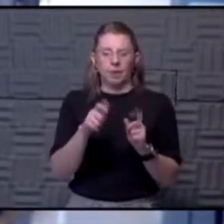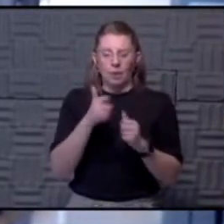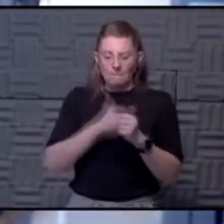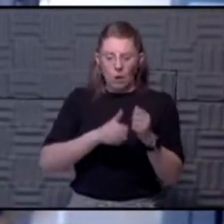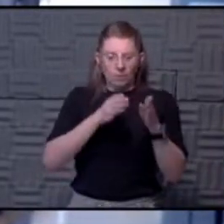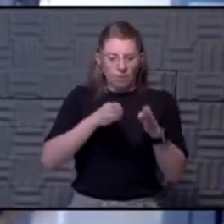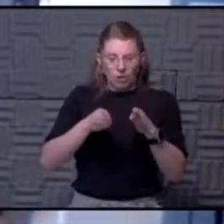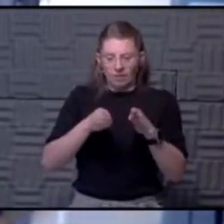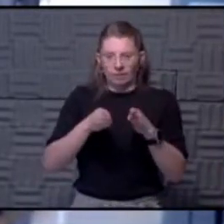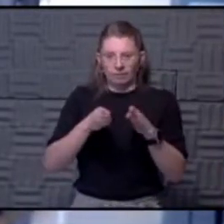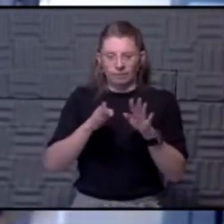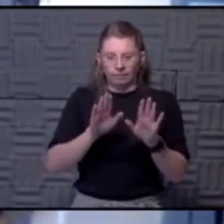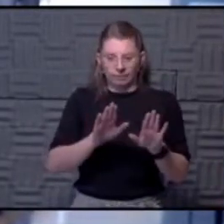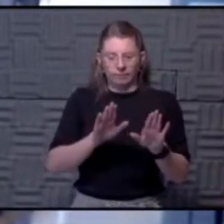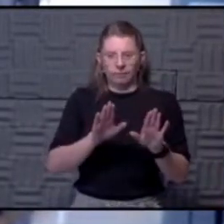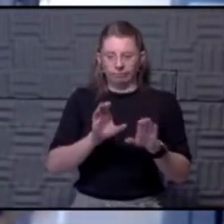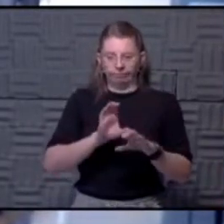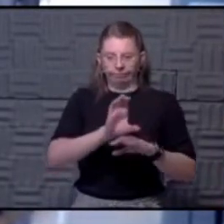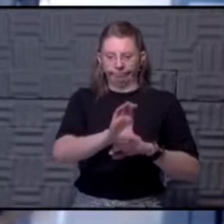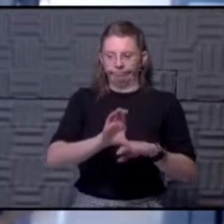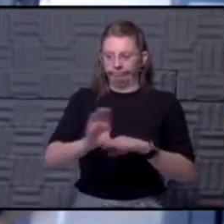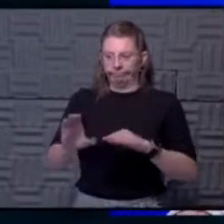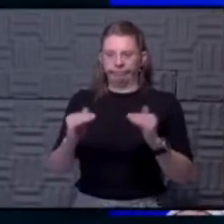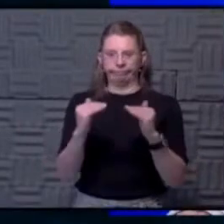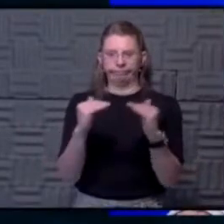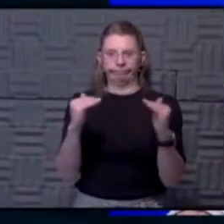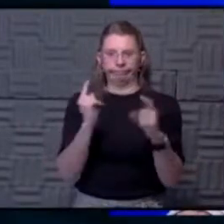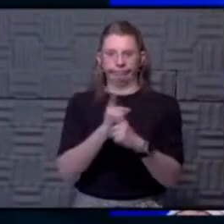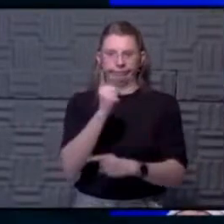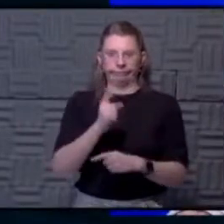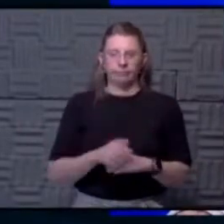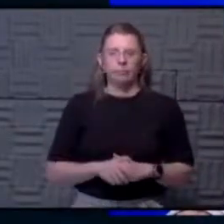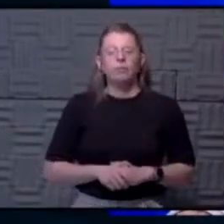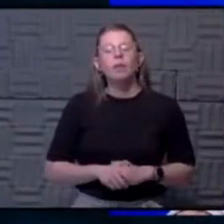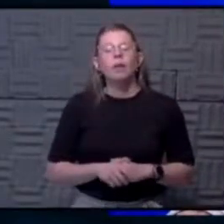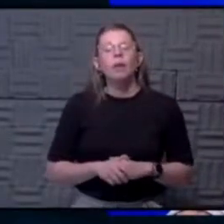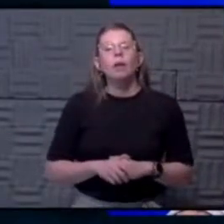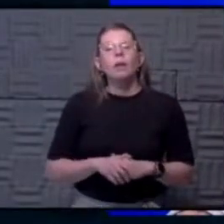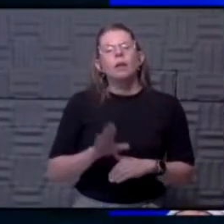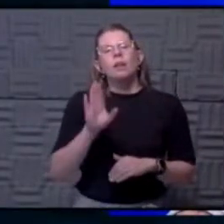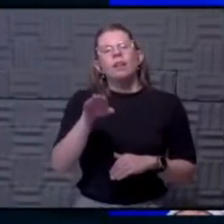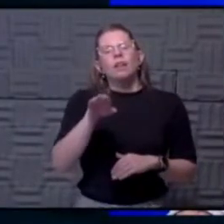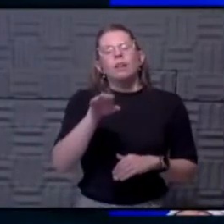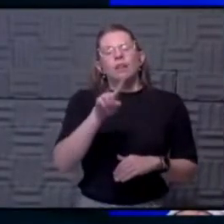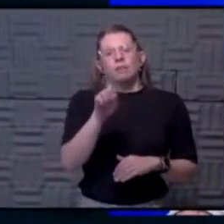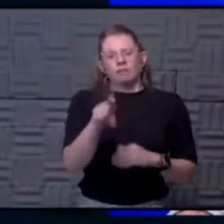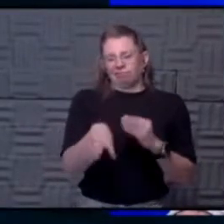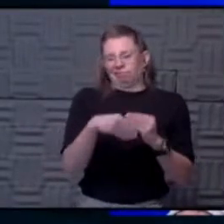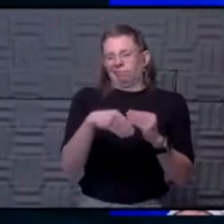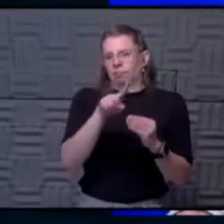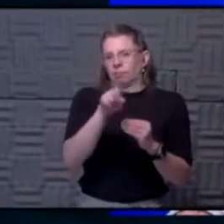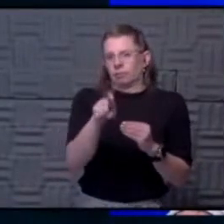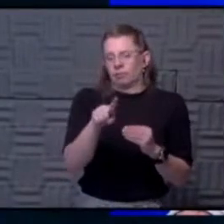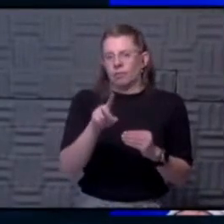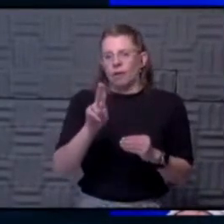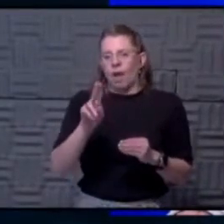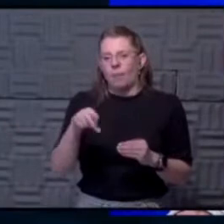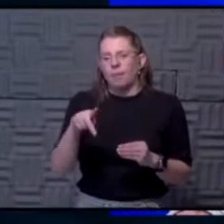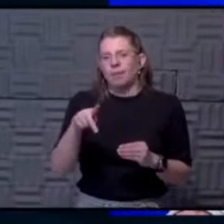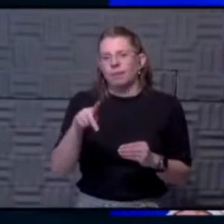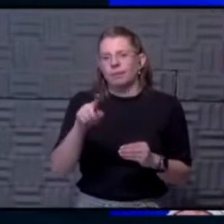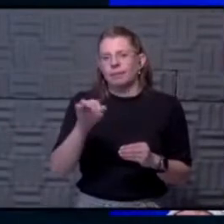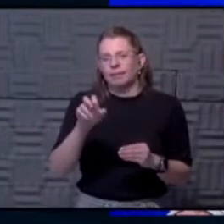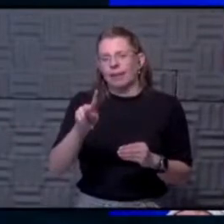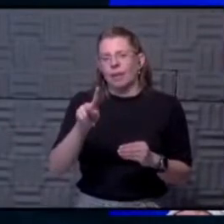capita basis their fair share. And Lee, can I just ask a quick follow-up? Are you seeing a different rate of uptake from one county or